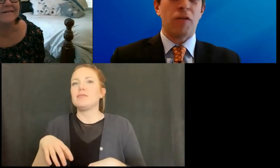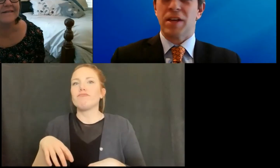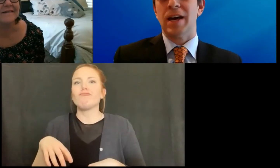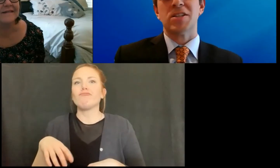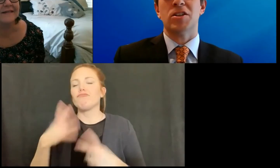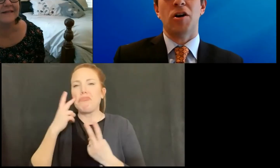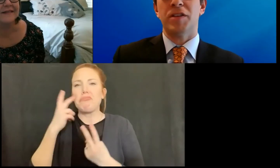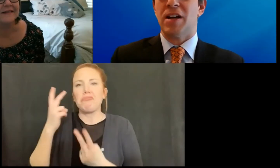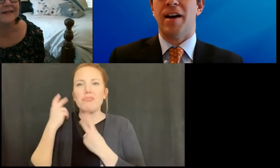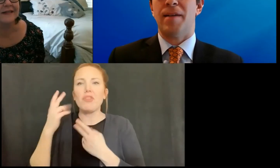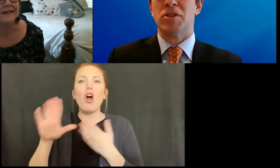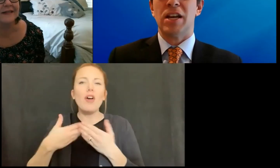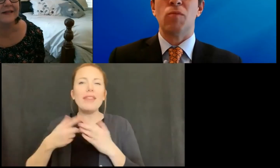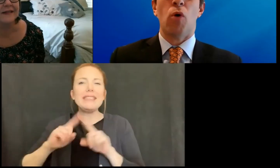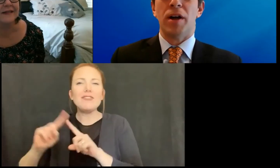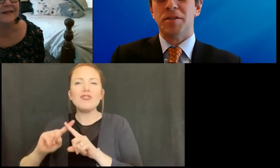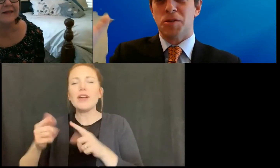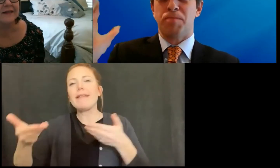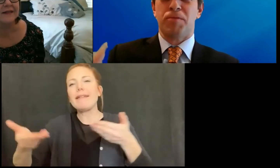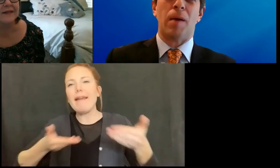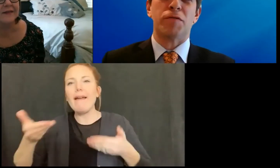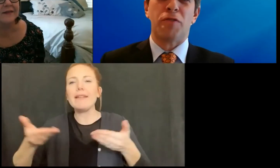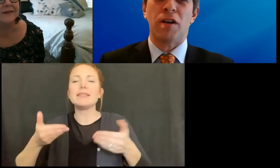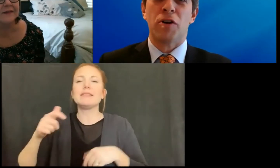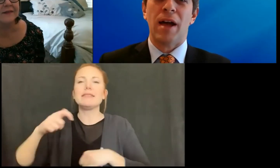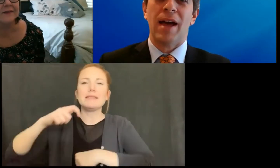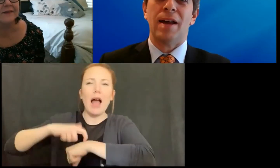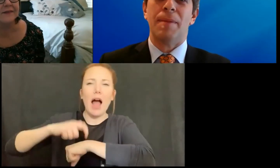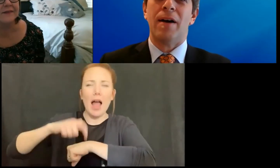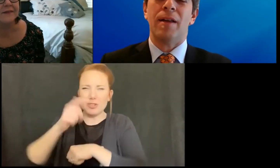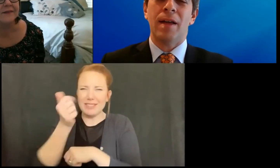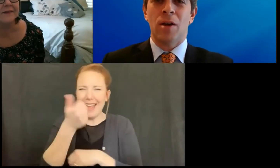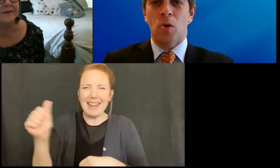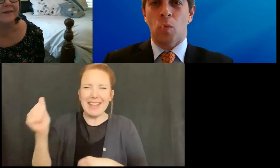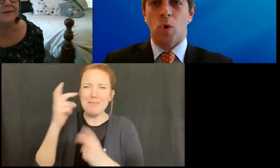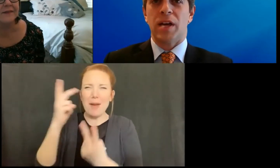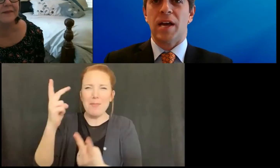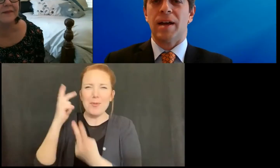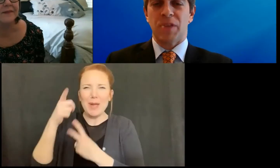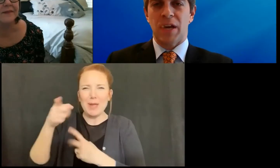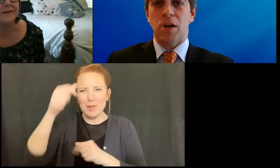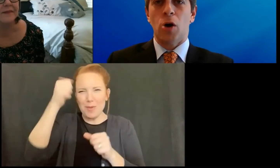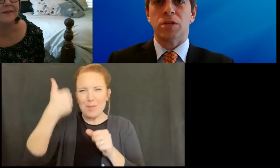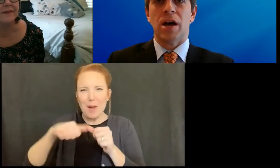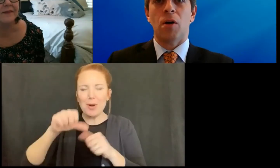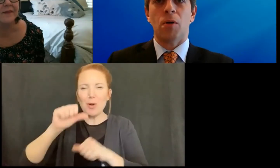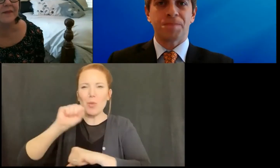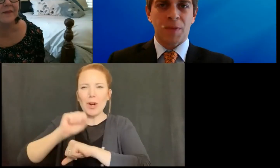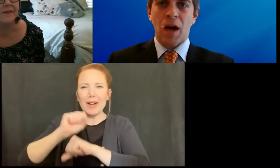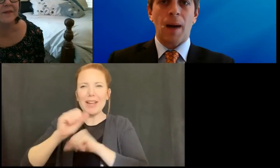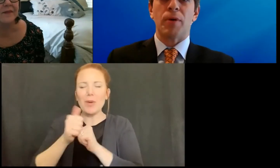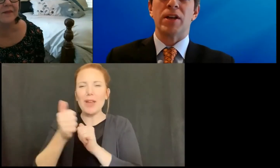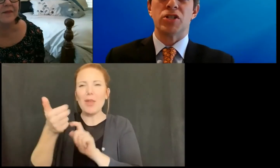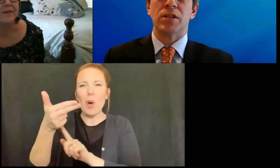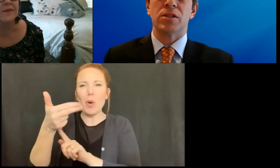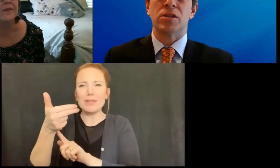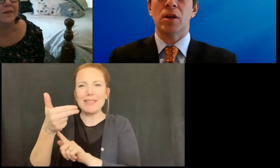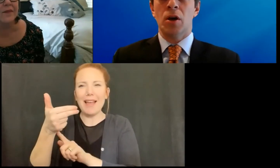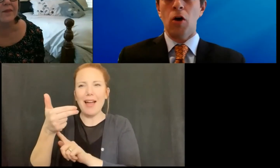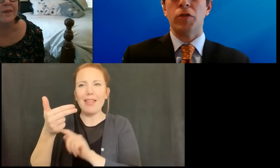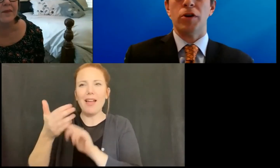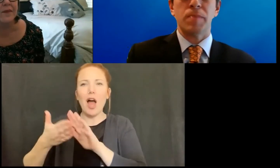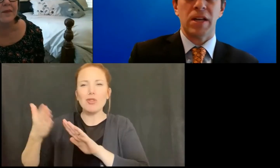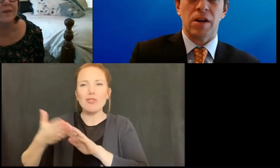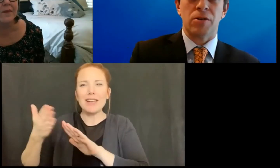on all the guests and all the times, does anyone just come to the front of your head about working in hotel